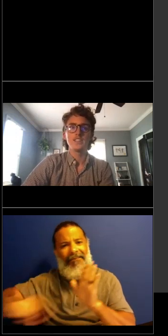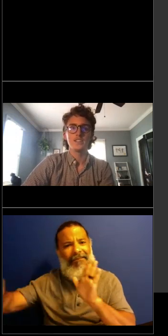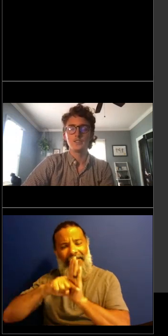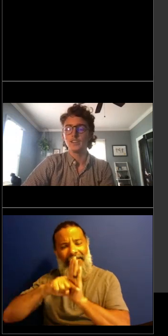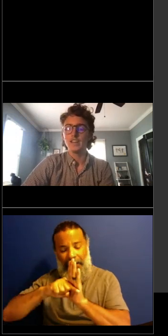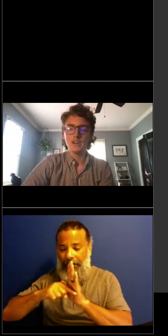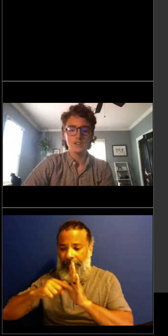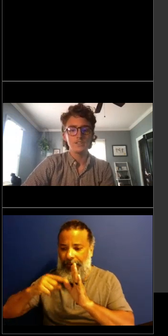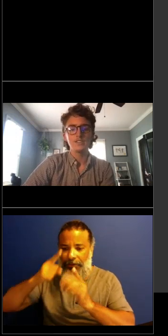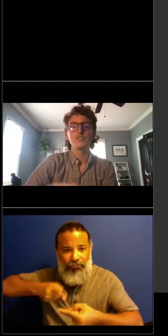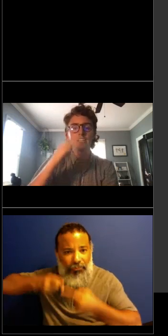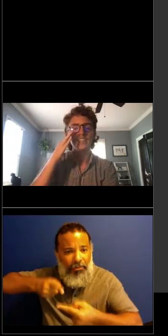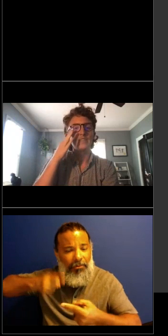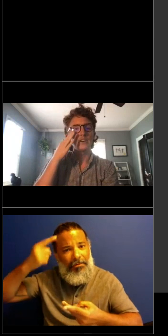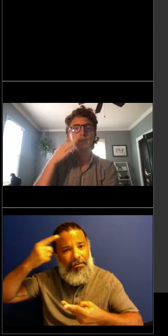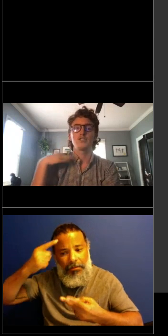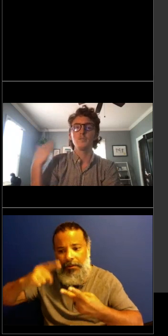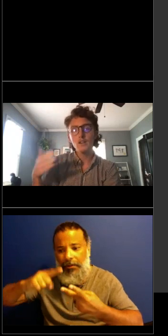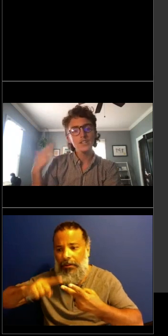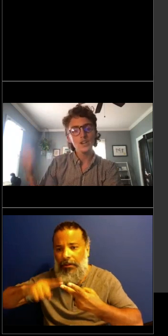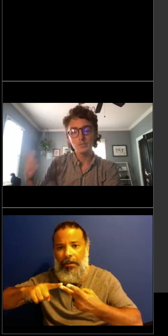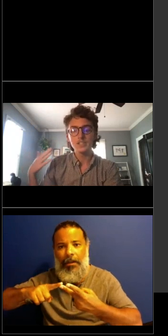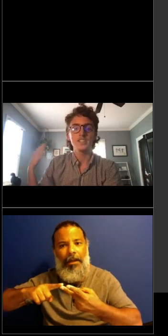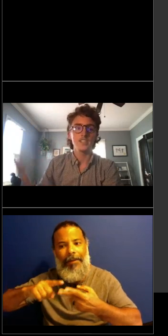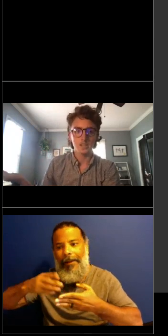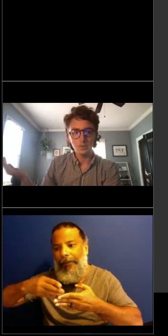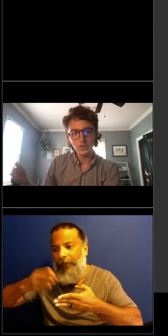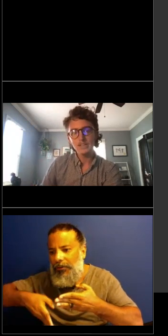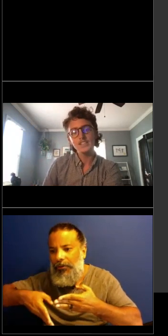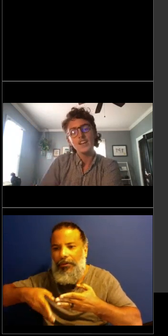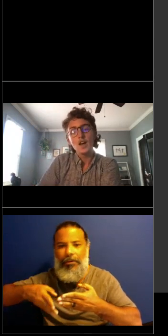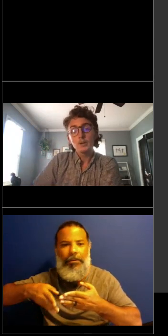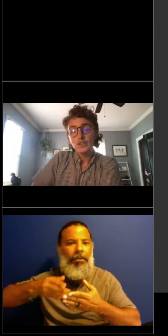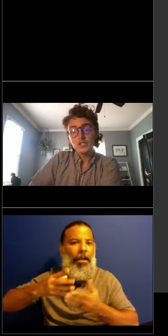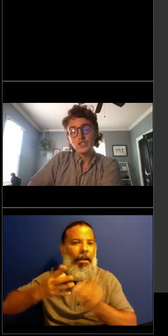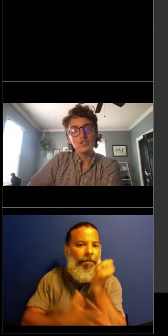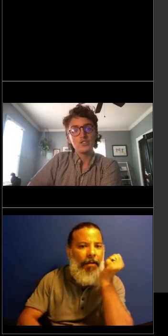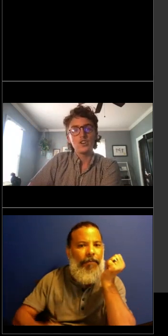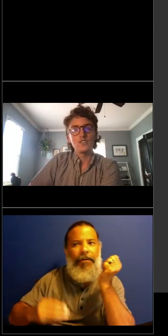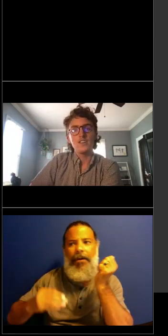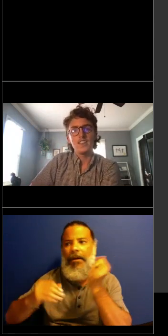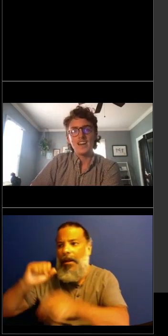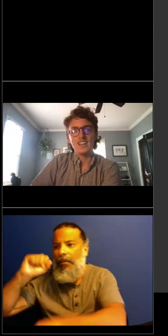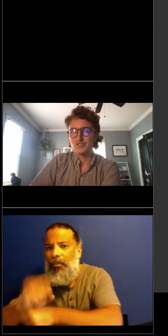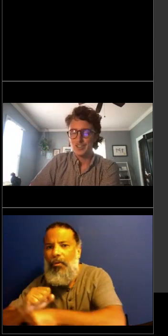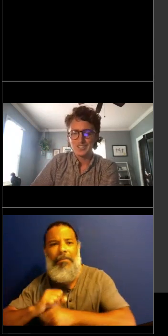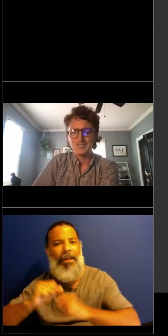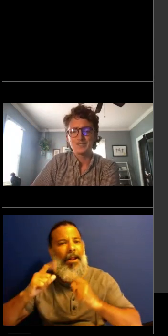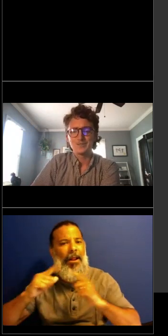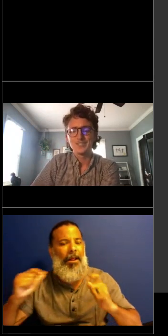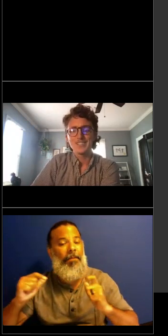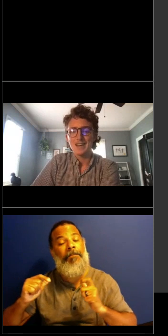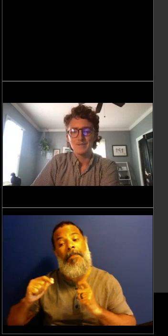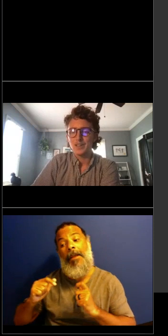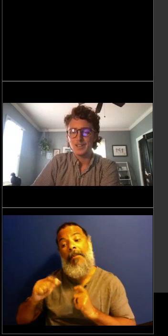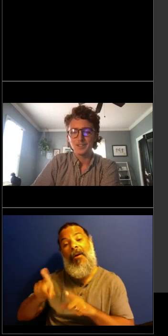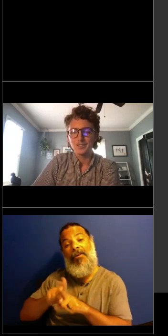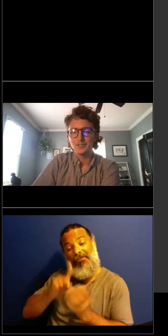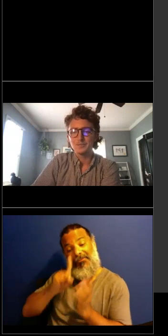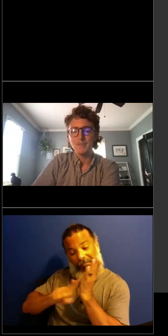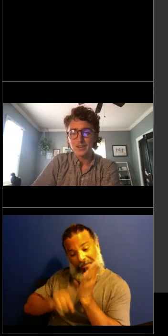well as related life outcomes such as poverty, homelessness, and unemployment. But research has shown that trans individuals